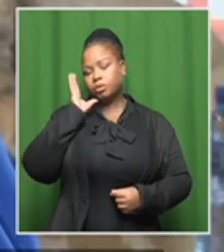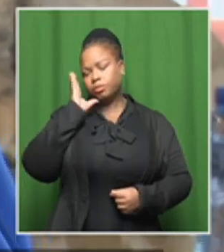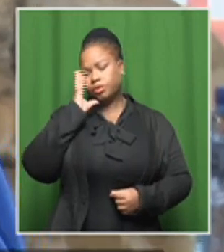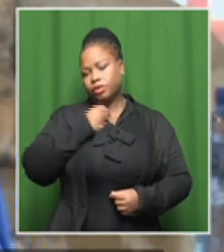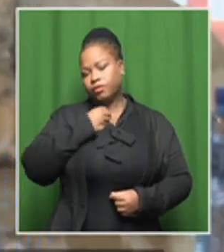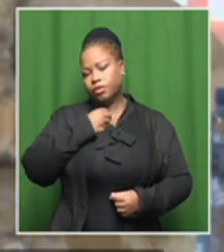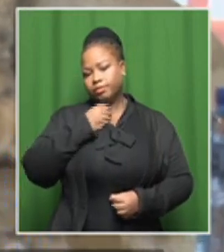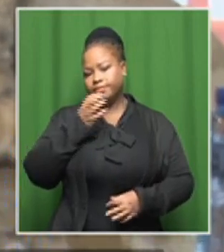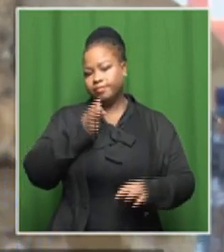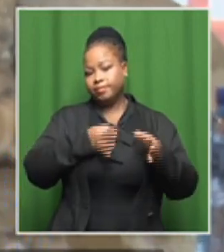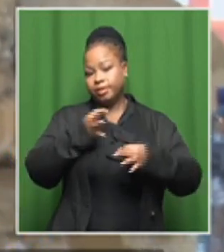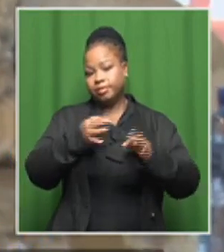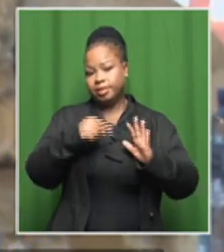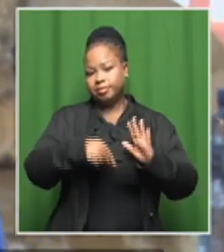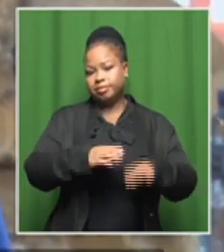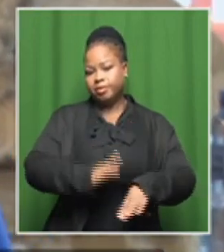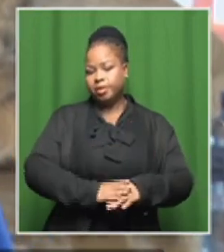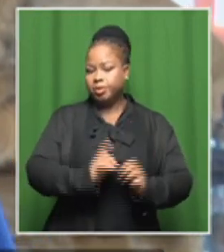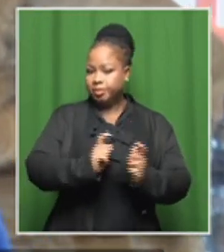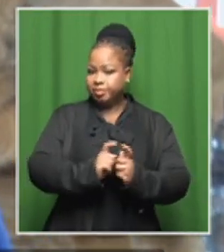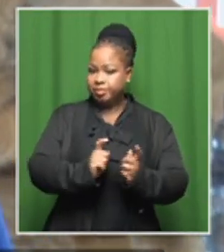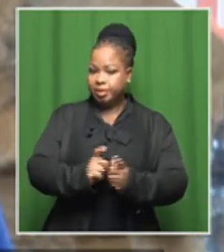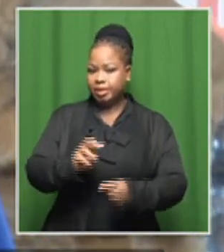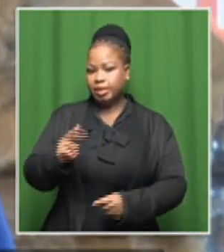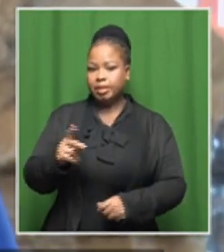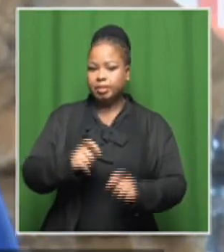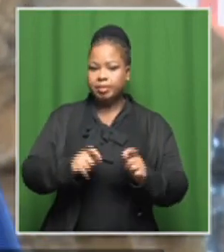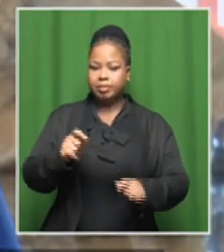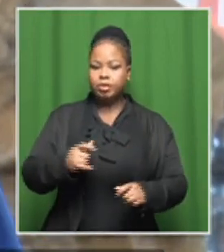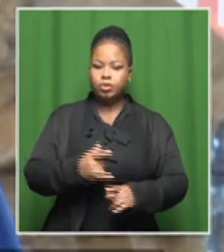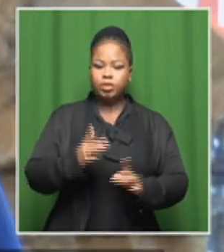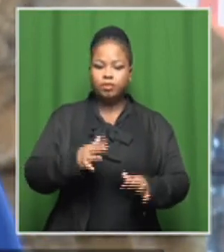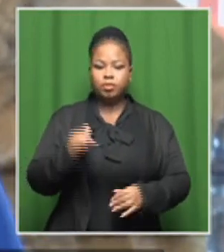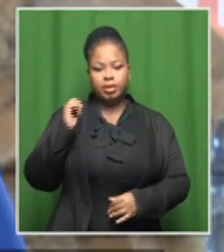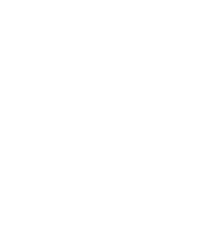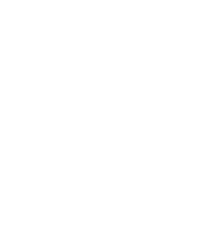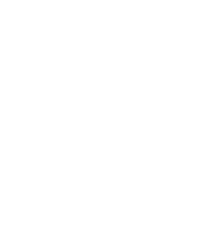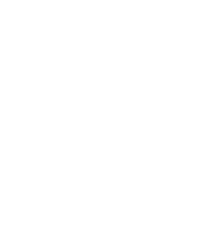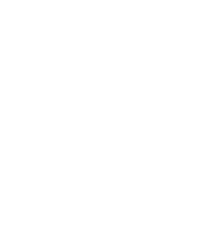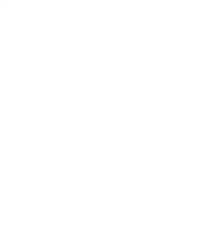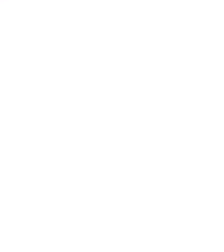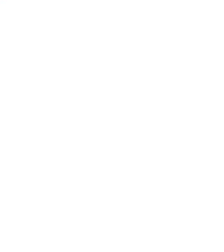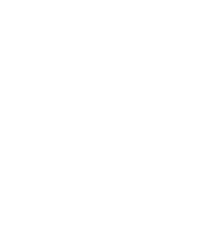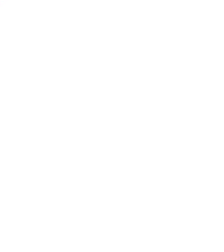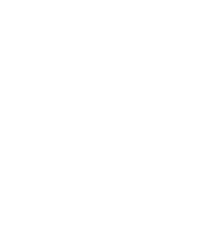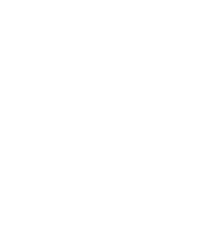occasion. We'll tell you more about it. You'll meet some of the winners from last night as well.